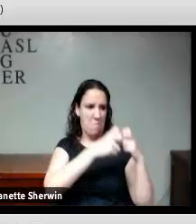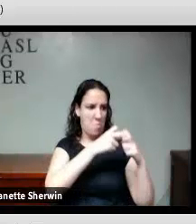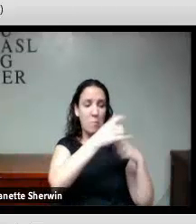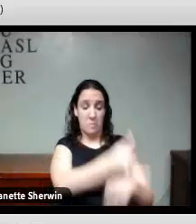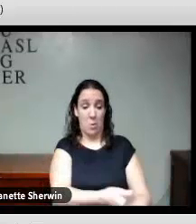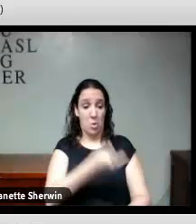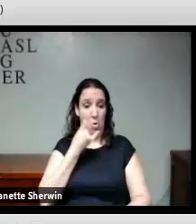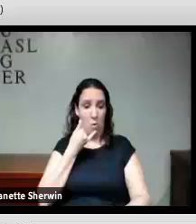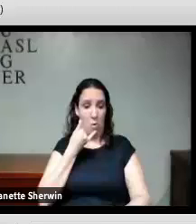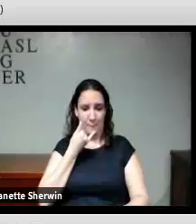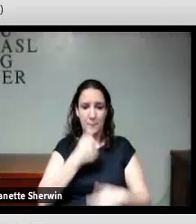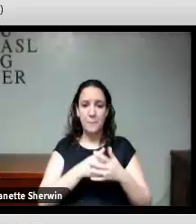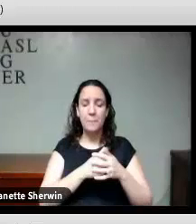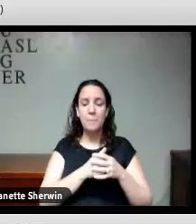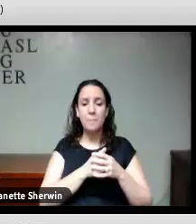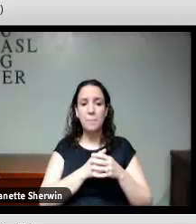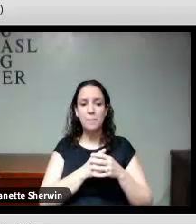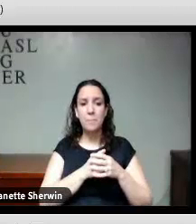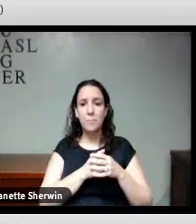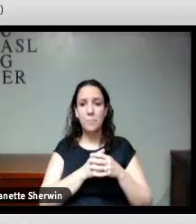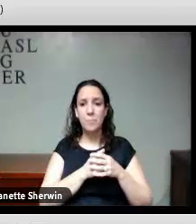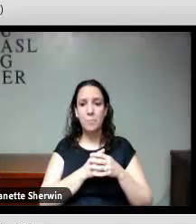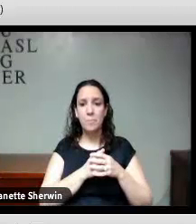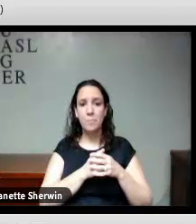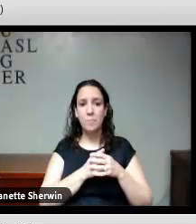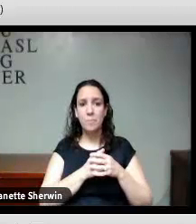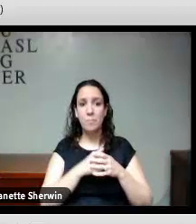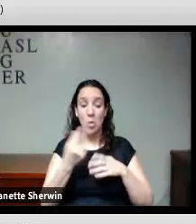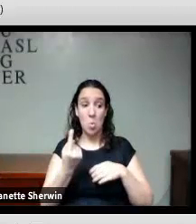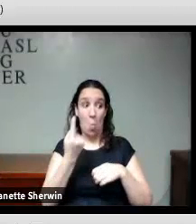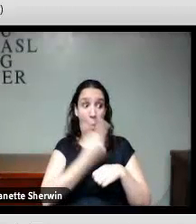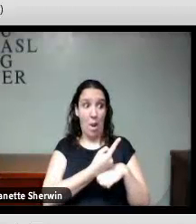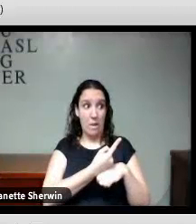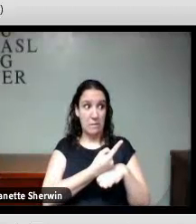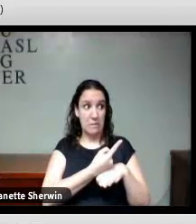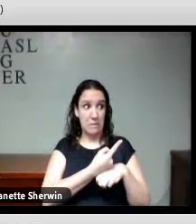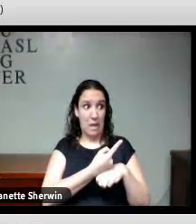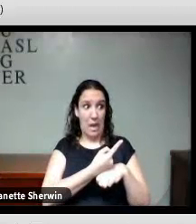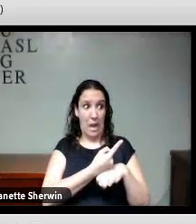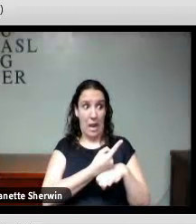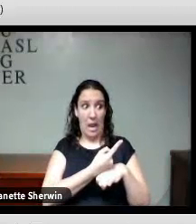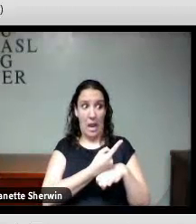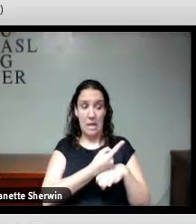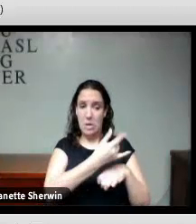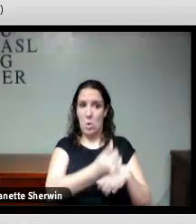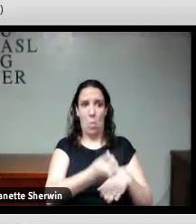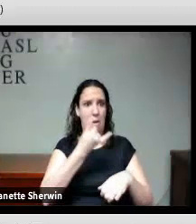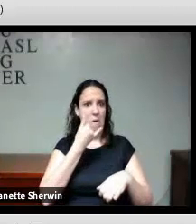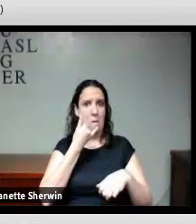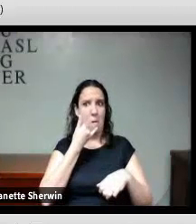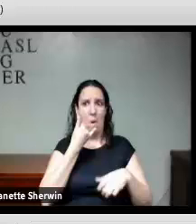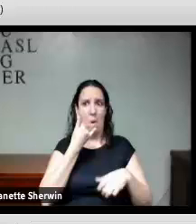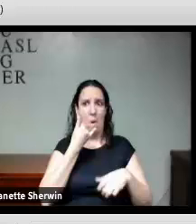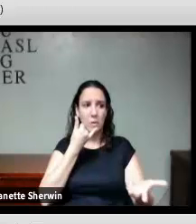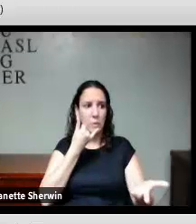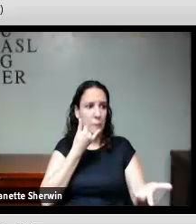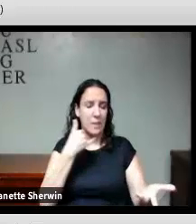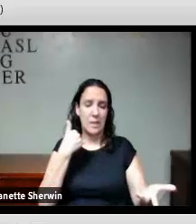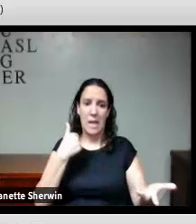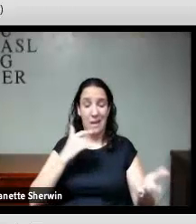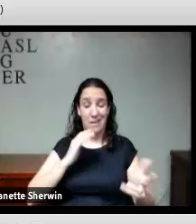called. And so he called one day, and we had made a major mistake, and it was obviously our fault. Somebody just wasn't paying attention.